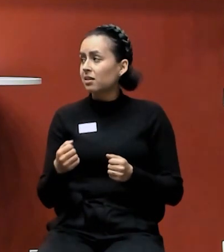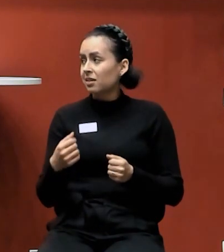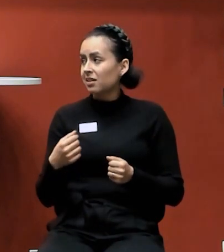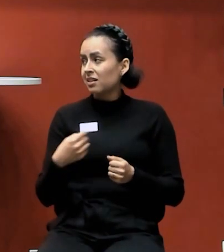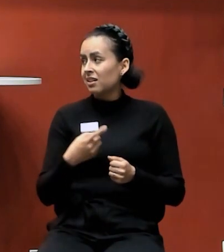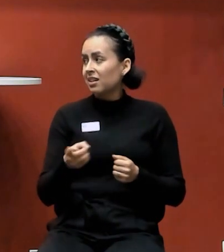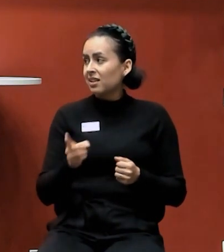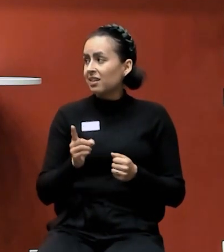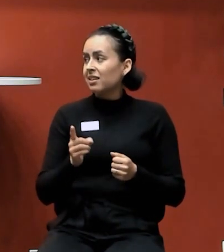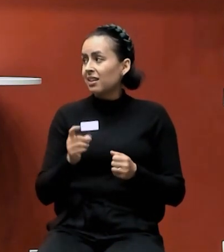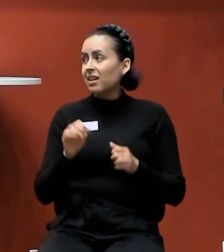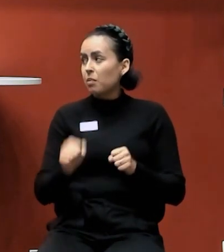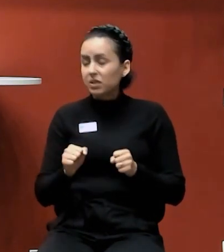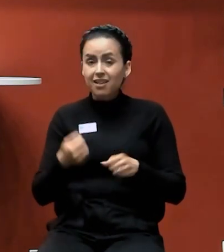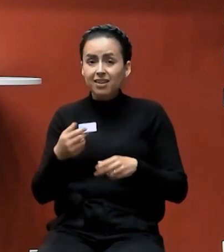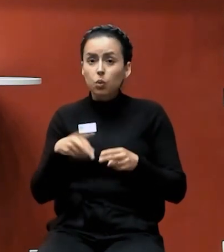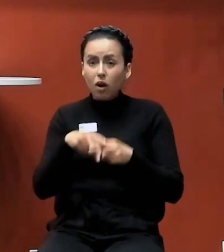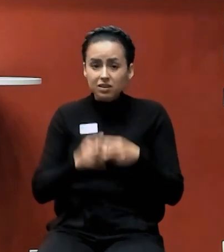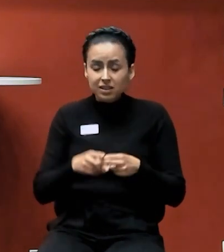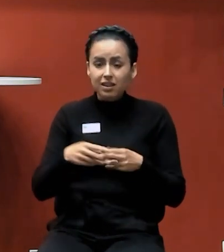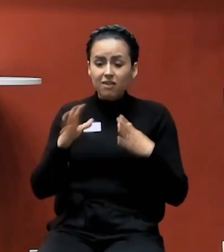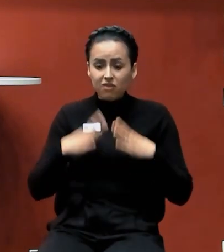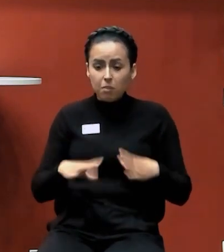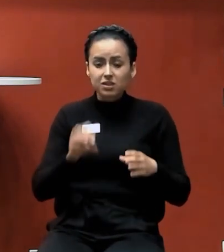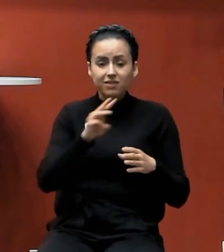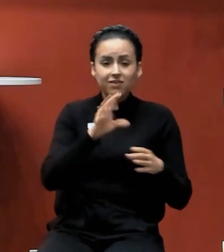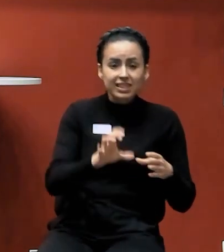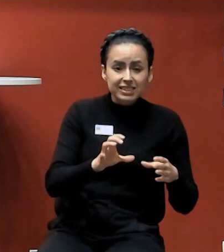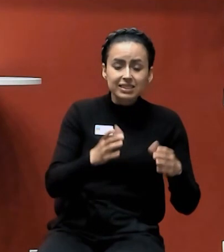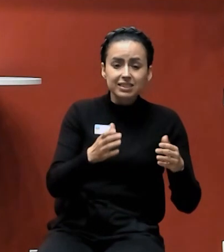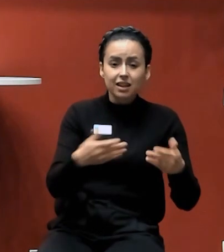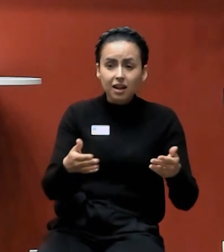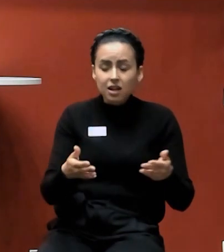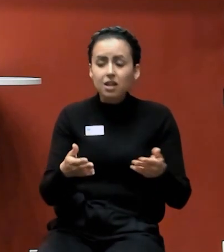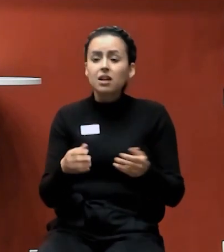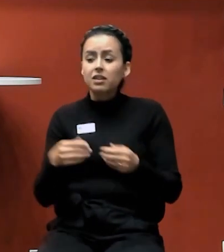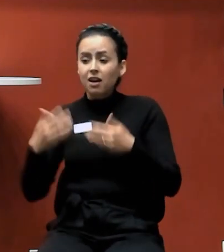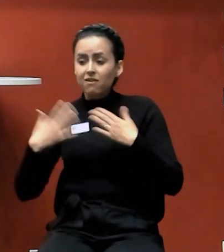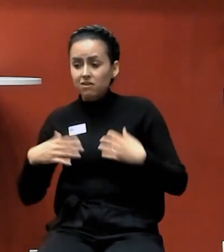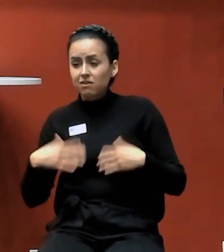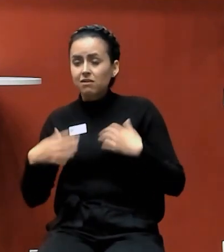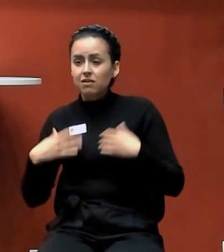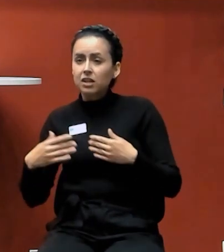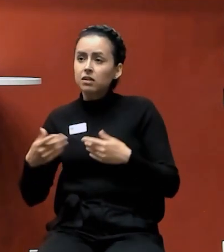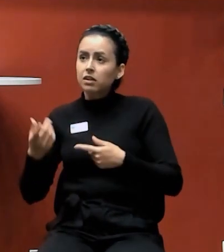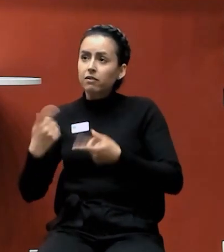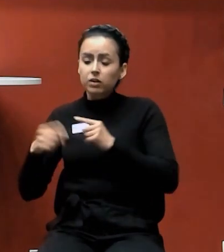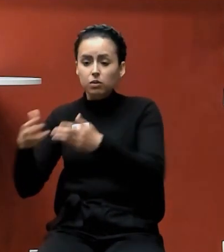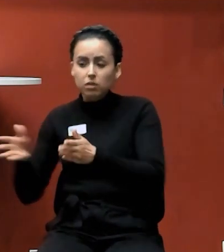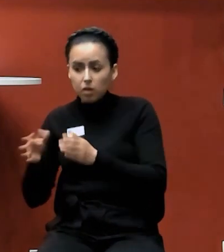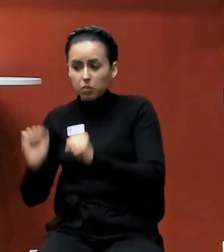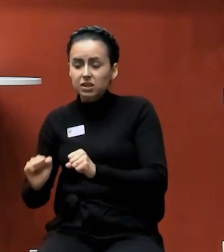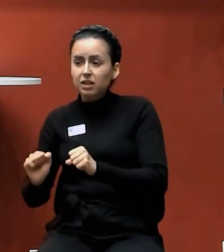get a disabled toilet in place. You've got to make the changing rooms accessible. Oh, and you've got to put us in the main